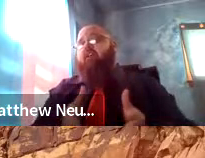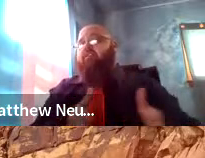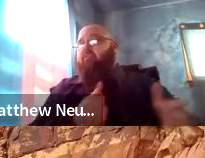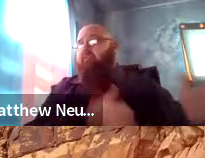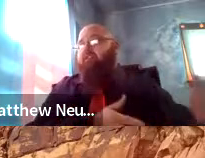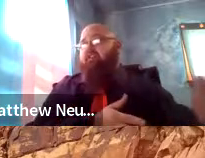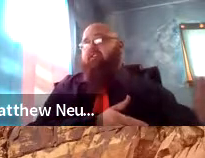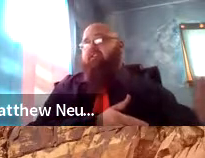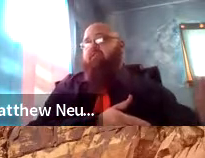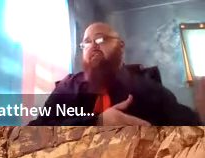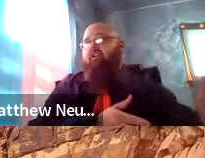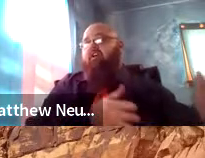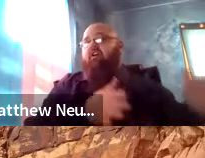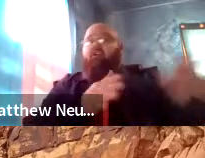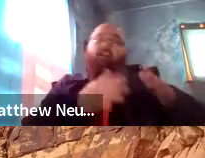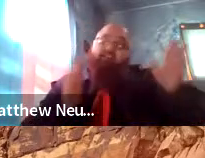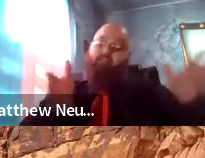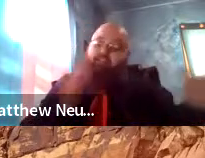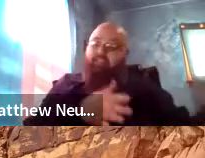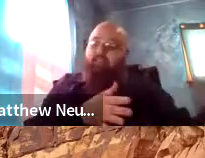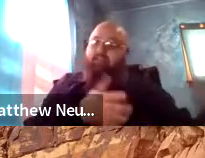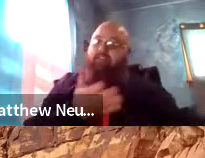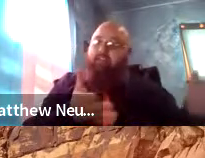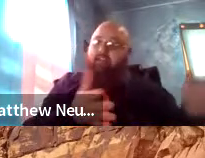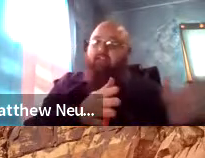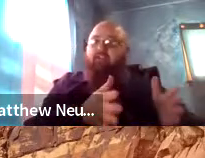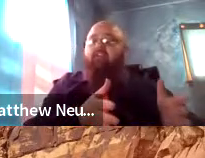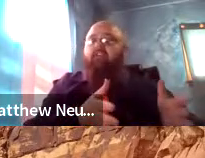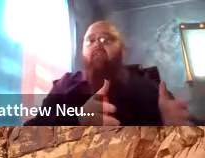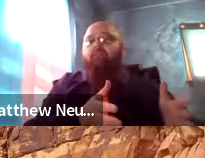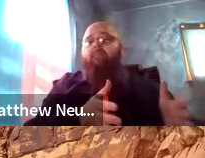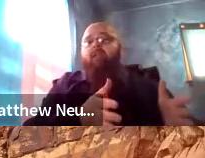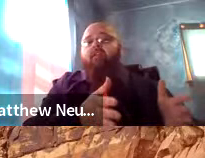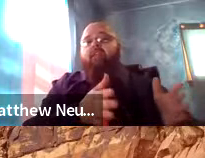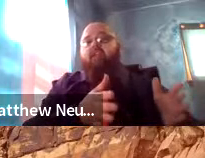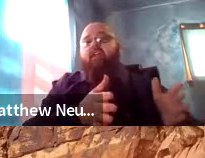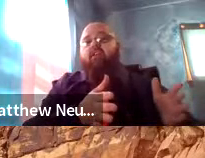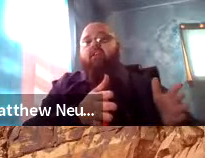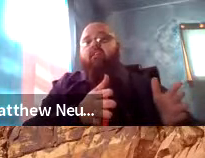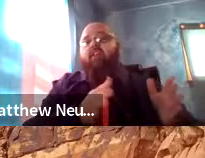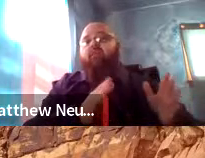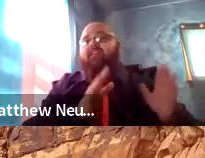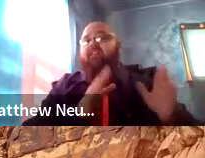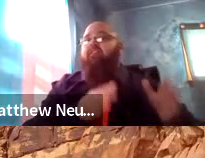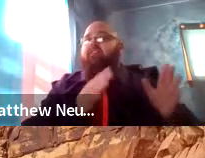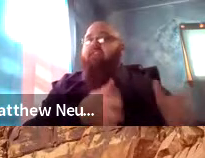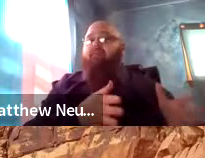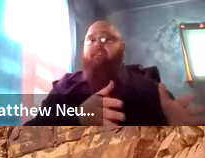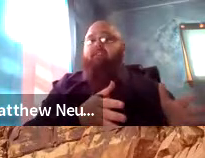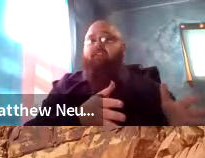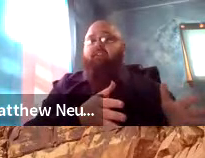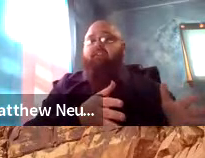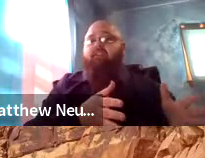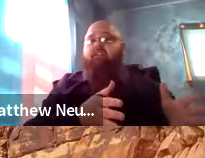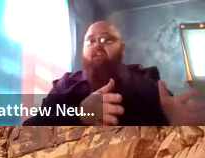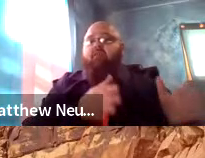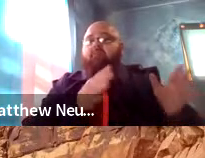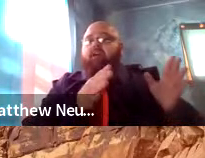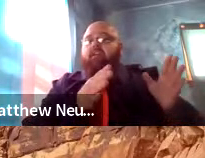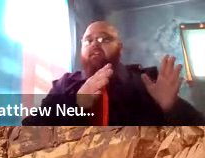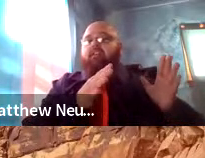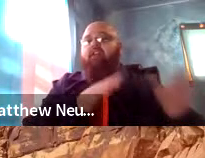was LGBTQ or LGBT, because they didn't have the Q at that time, then they would give you some